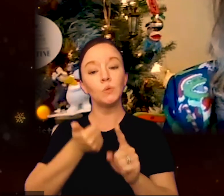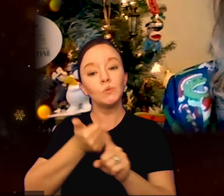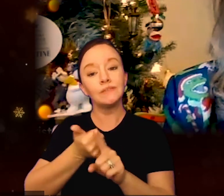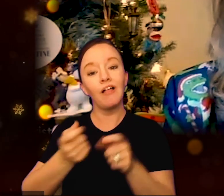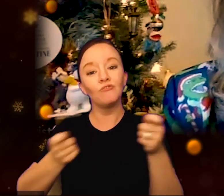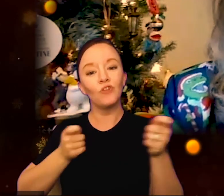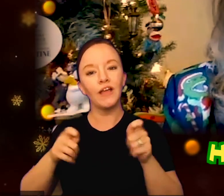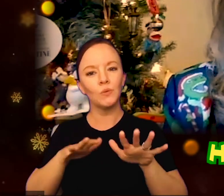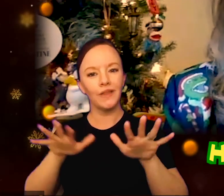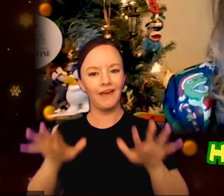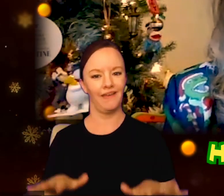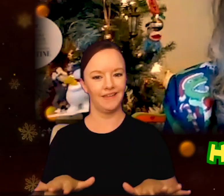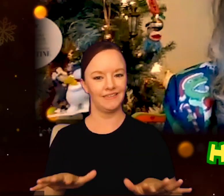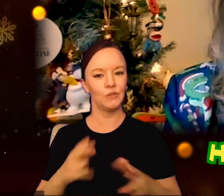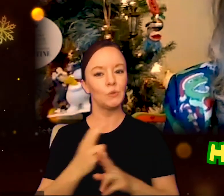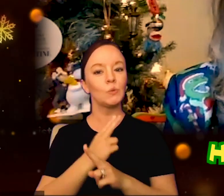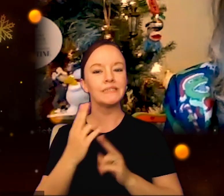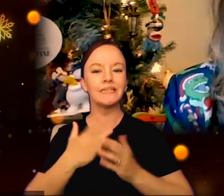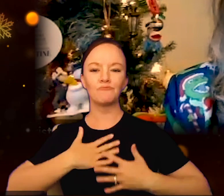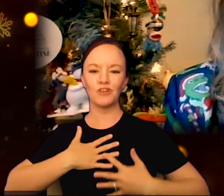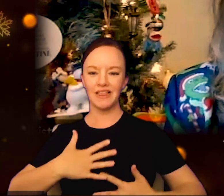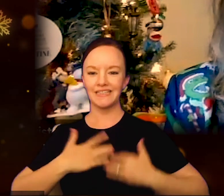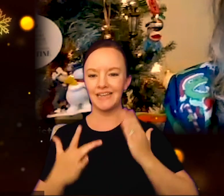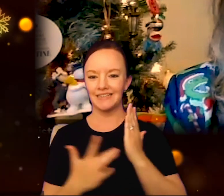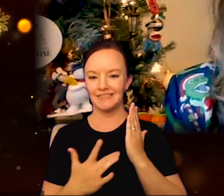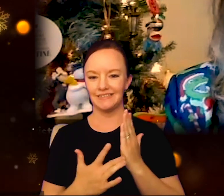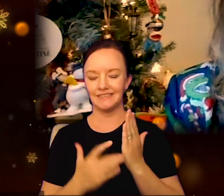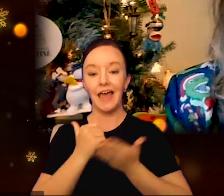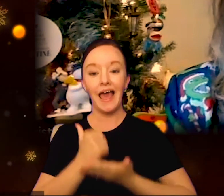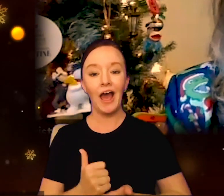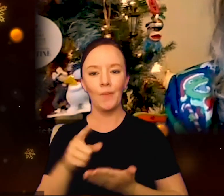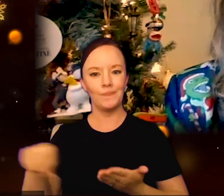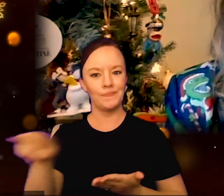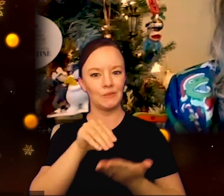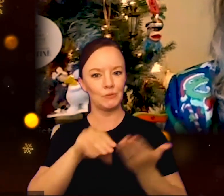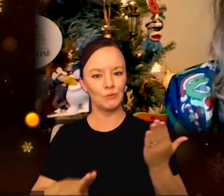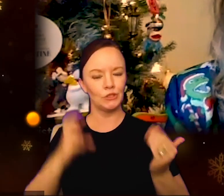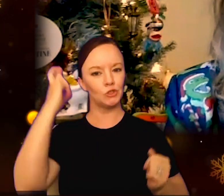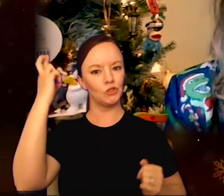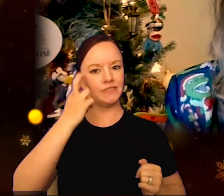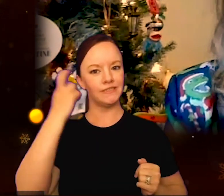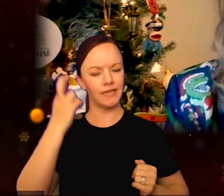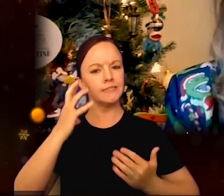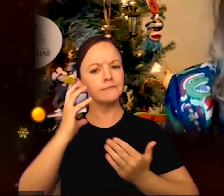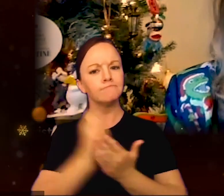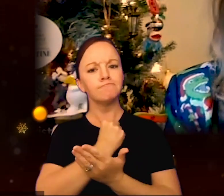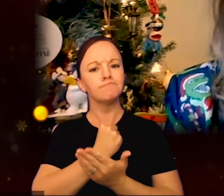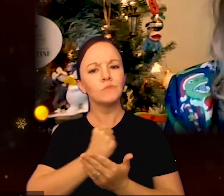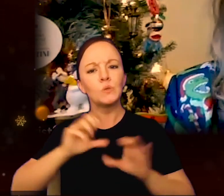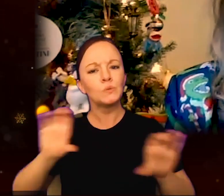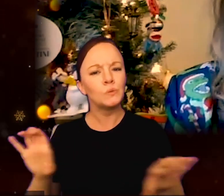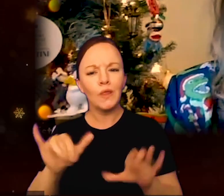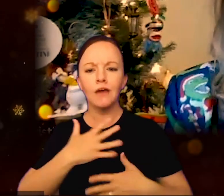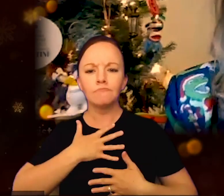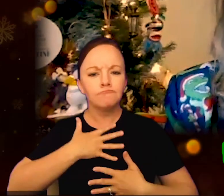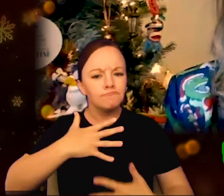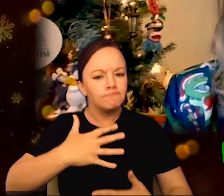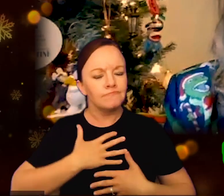breathing techniques, helping them to see that it is a good time to take time to do that, and it isn't a